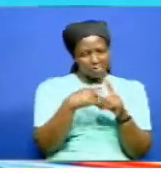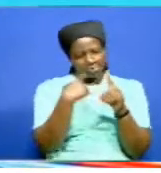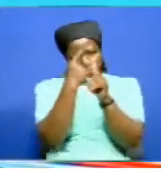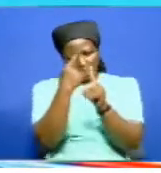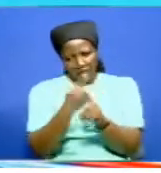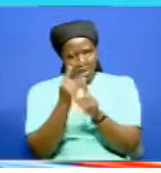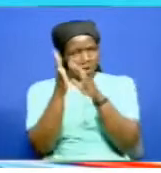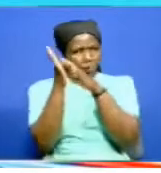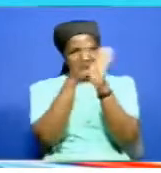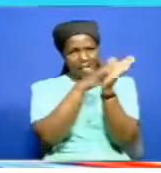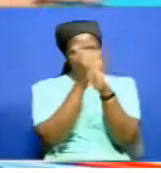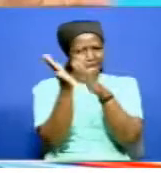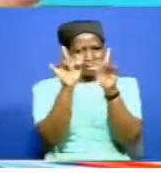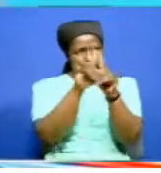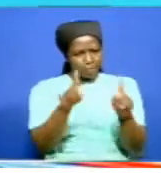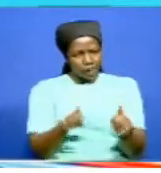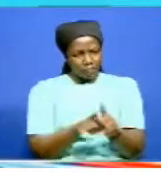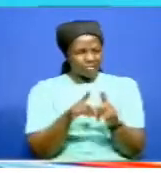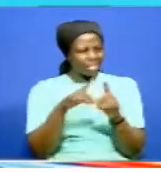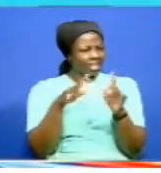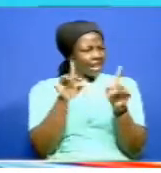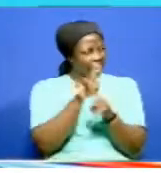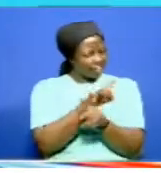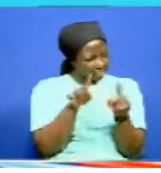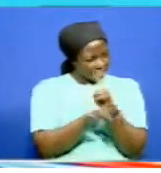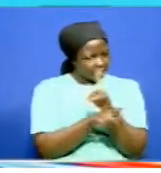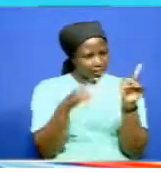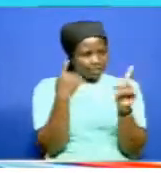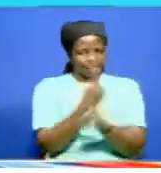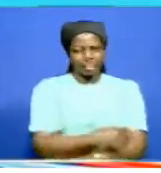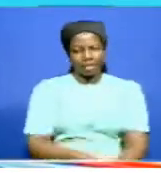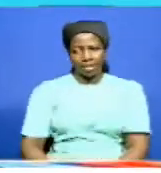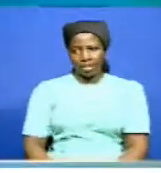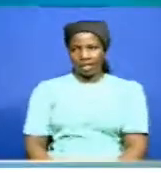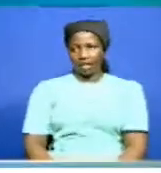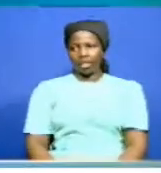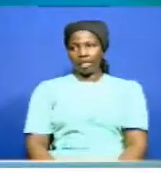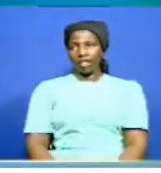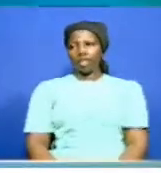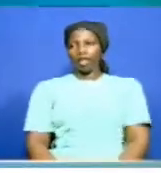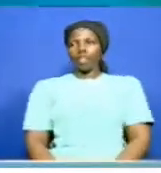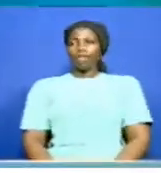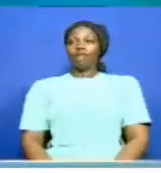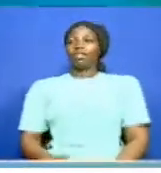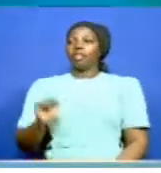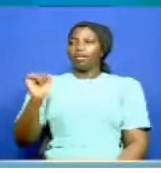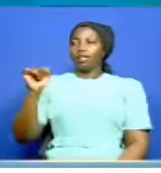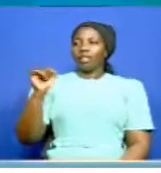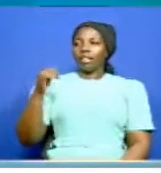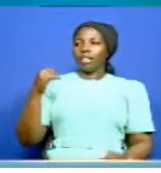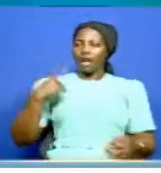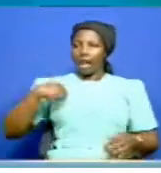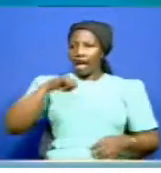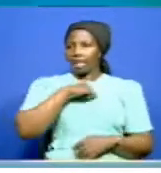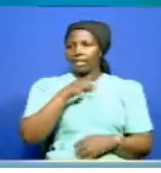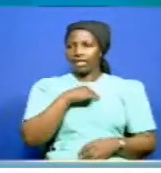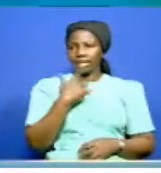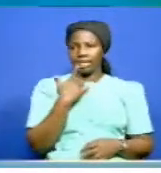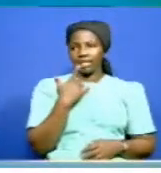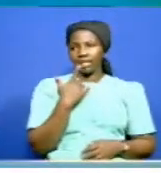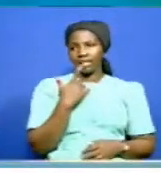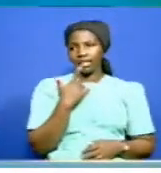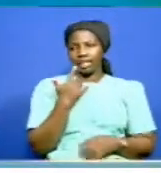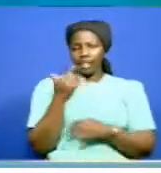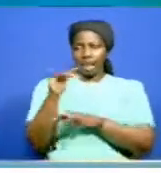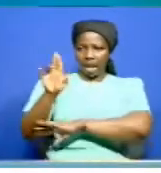course, everything is different. Yeah, so we have, as I had said earlier, that we are